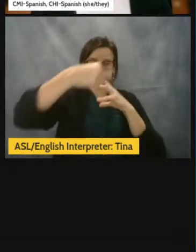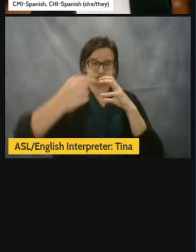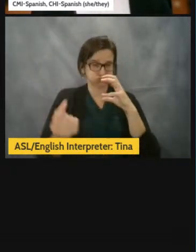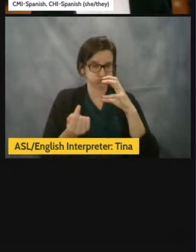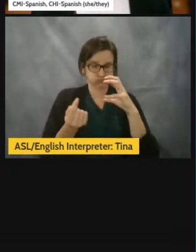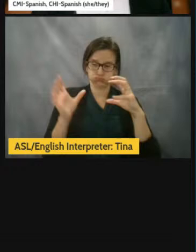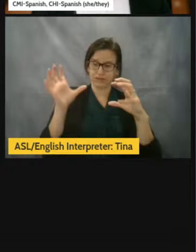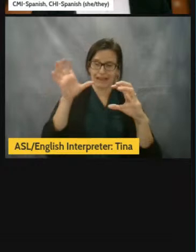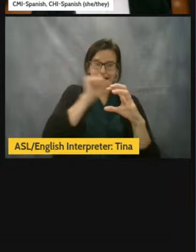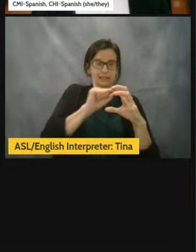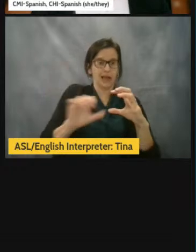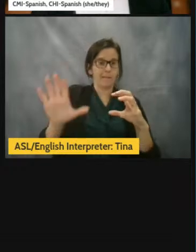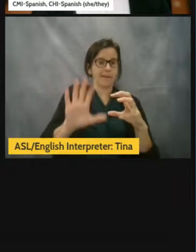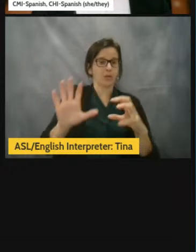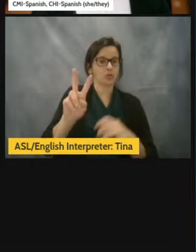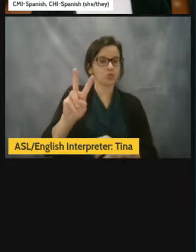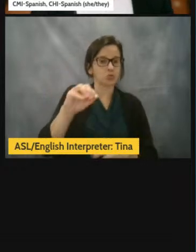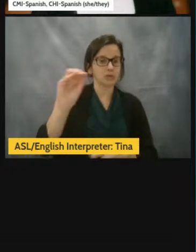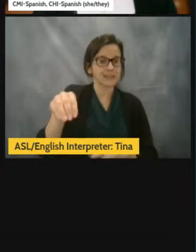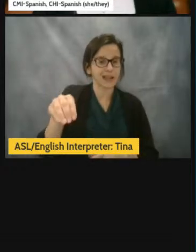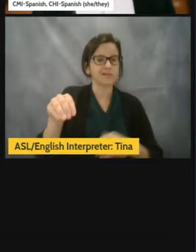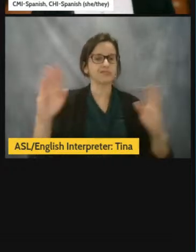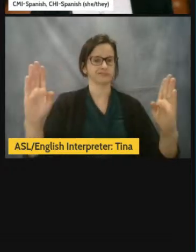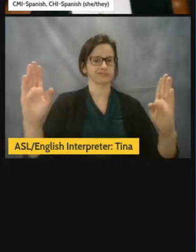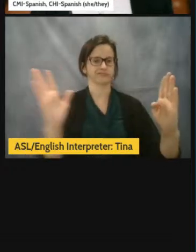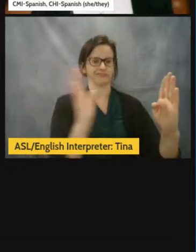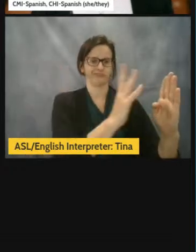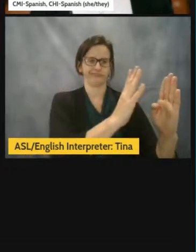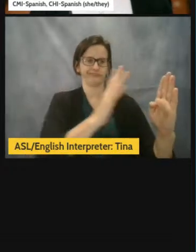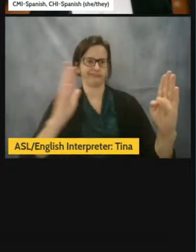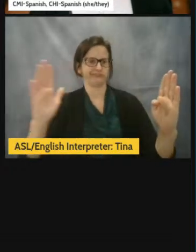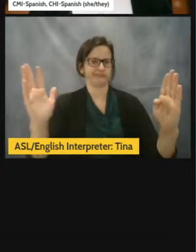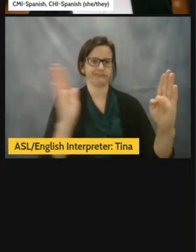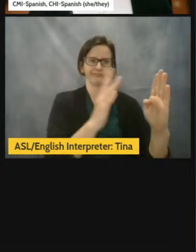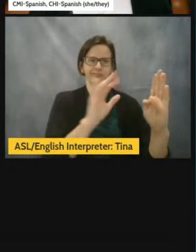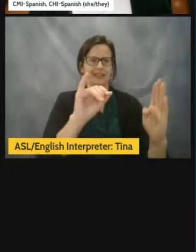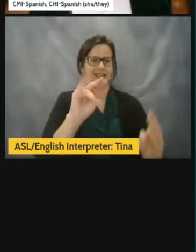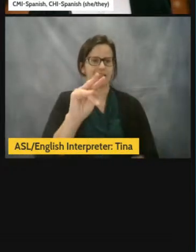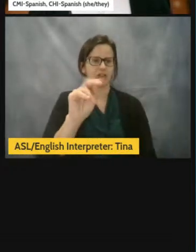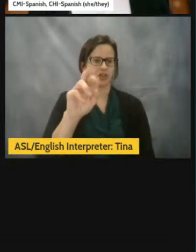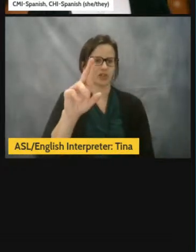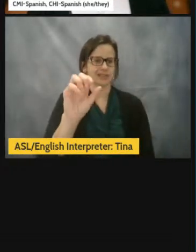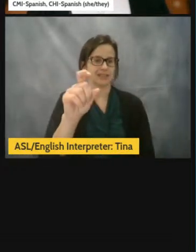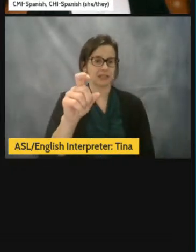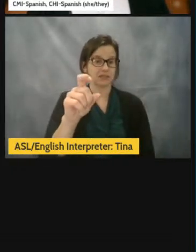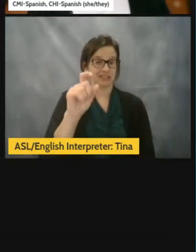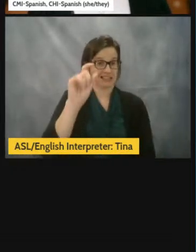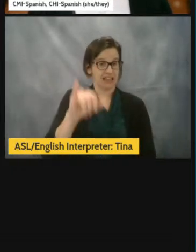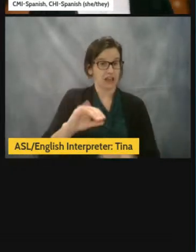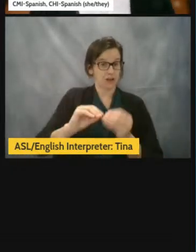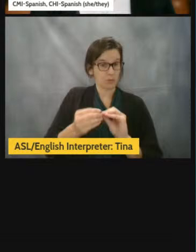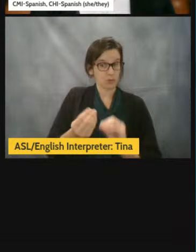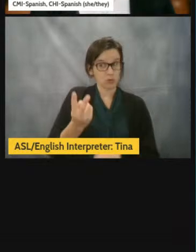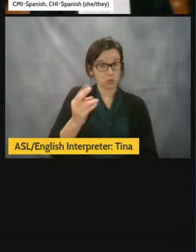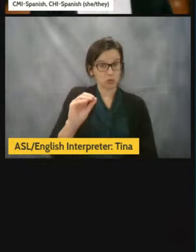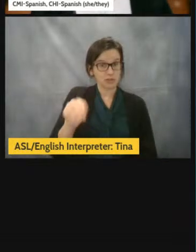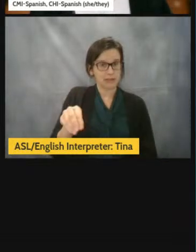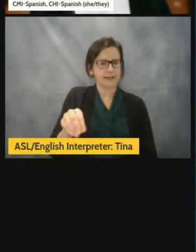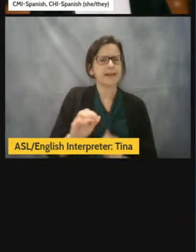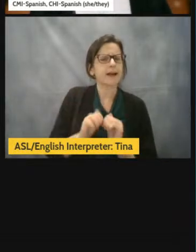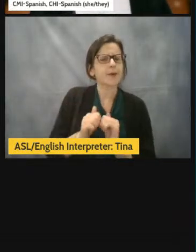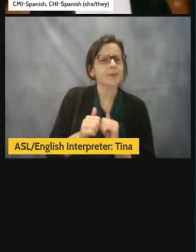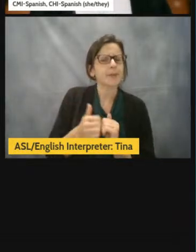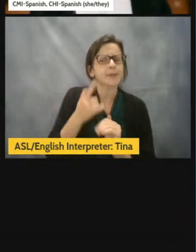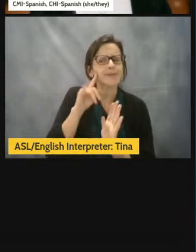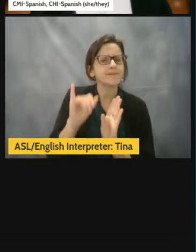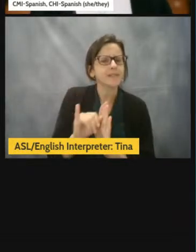However, I will say that I kind of doubt those numbers a little bit, because how did they find that